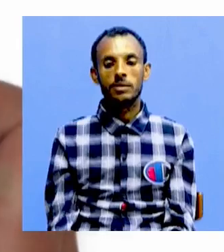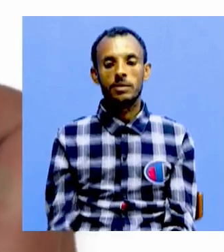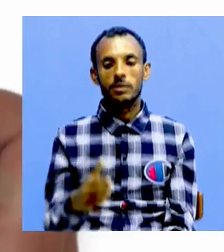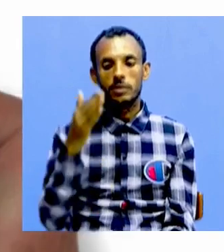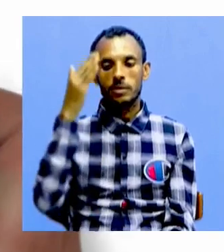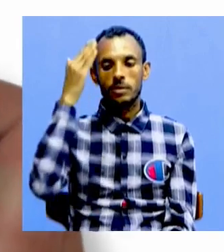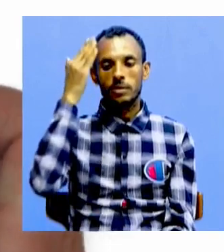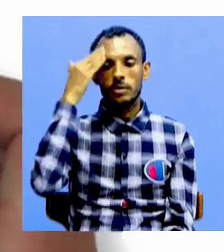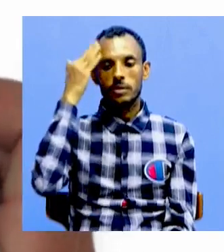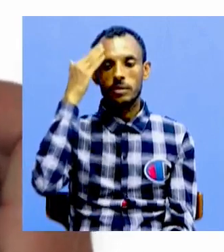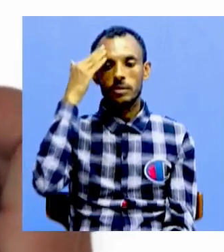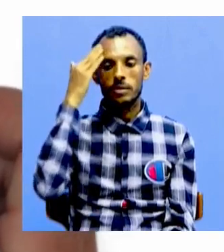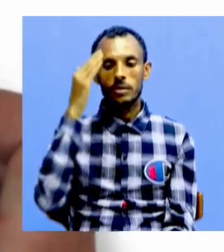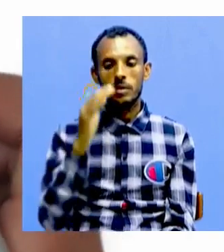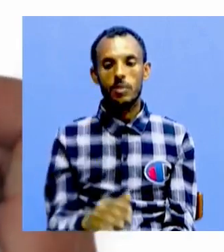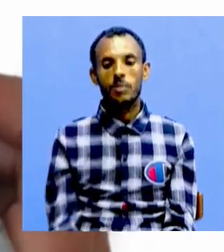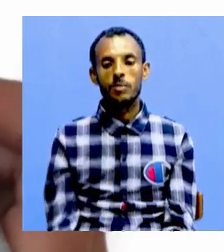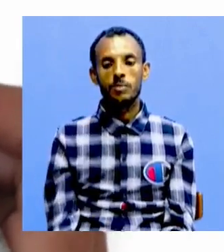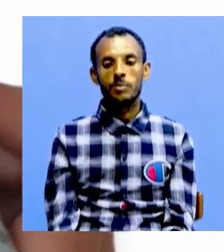know